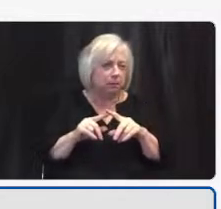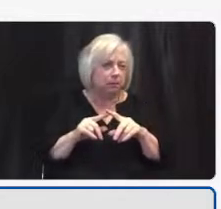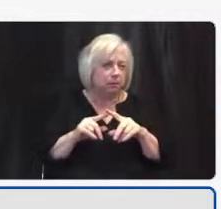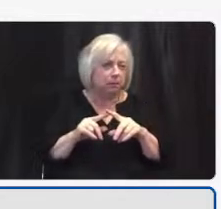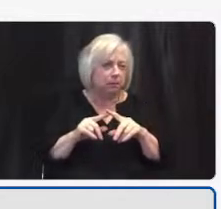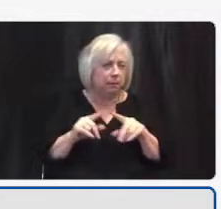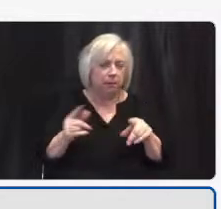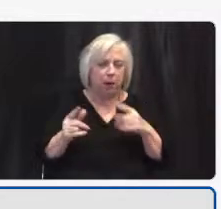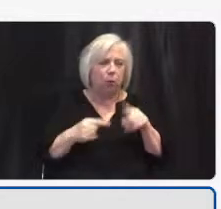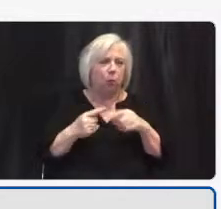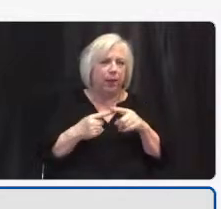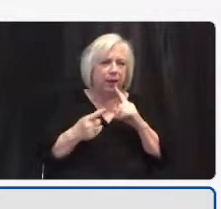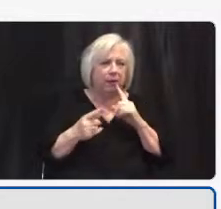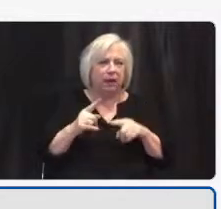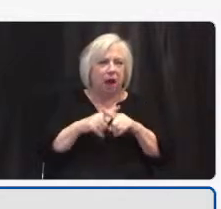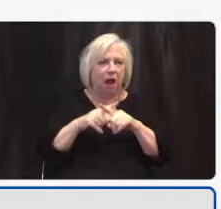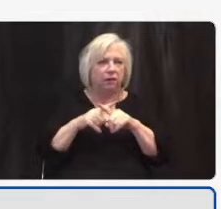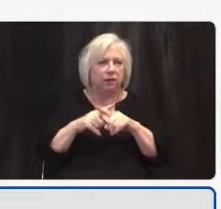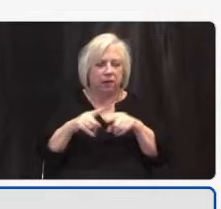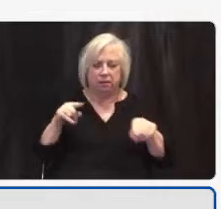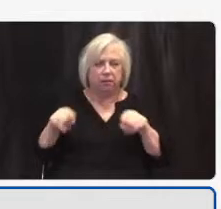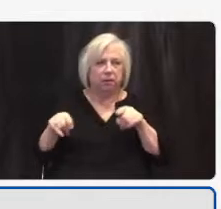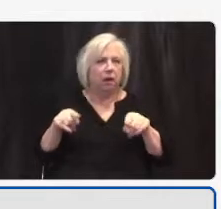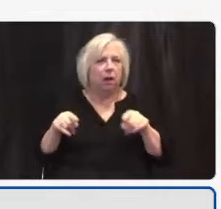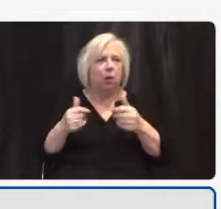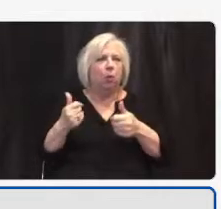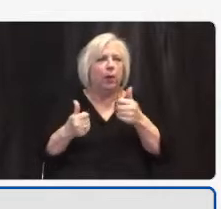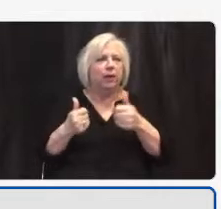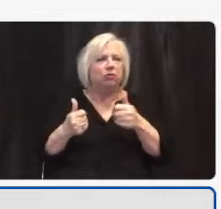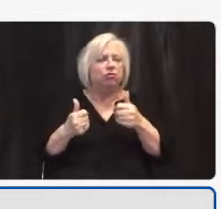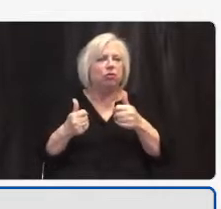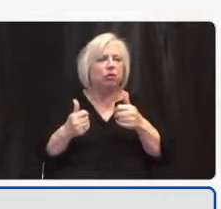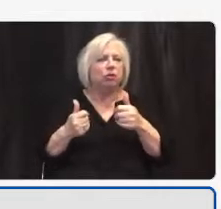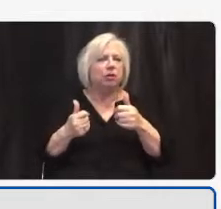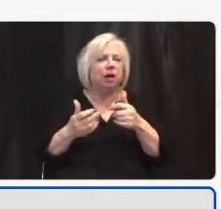controls? Is it the application or the sketch map?